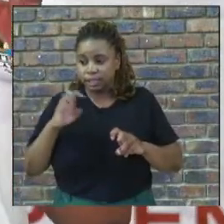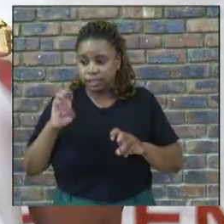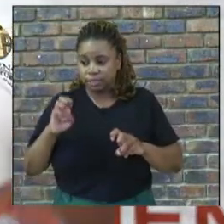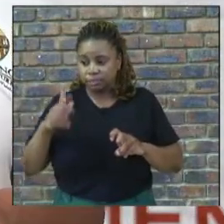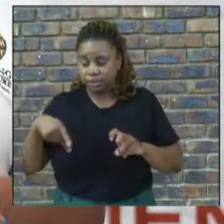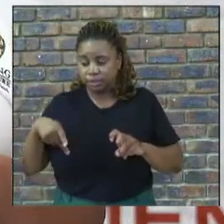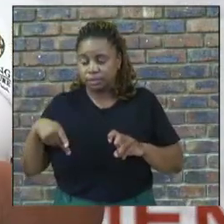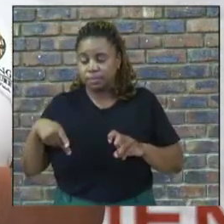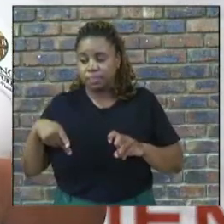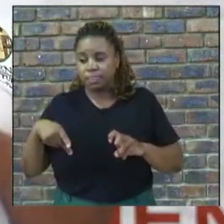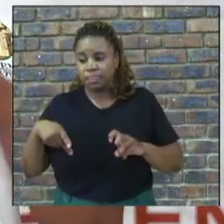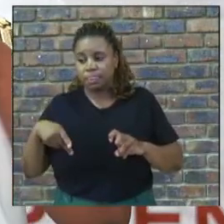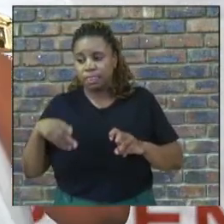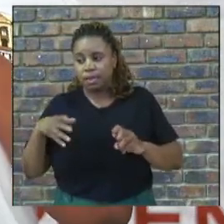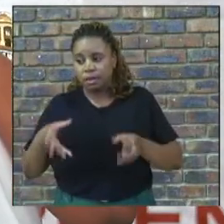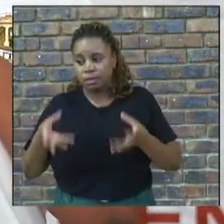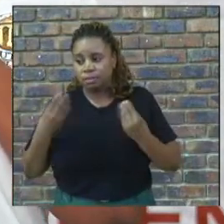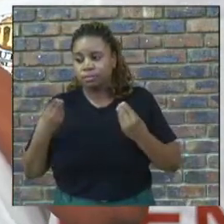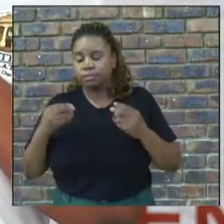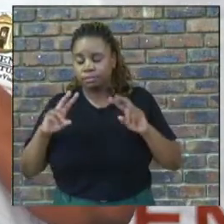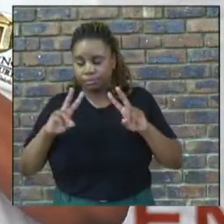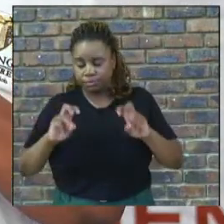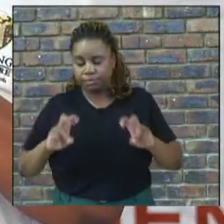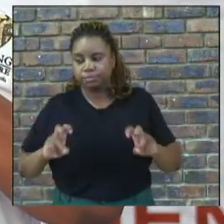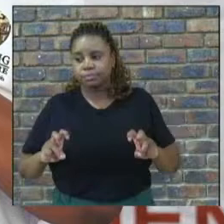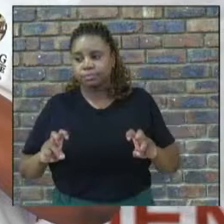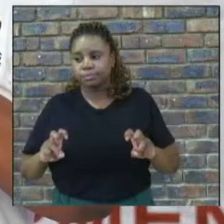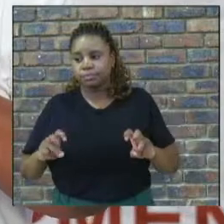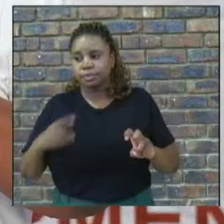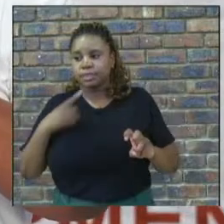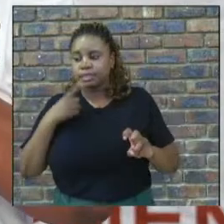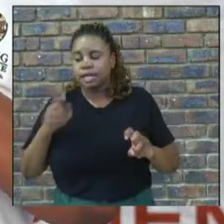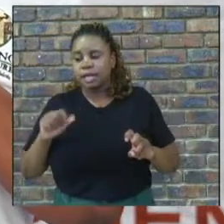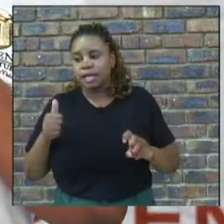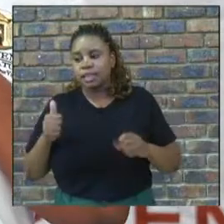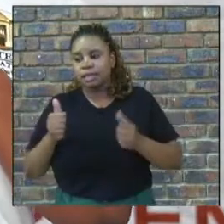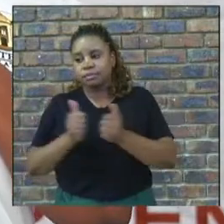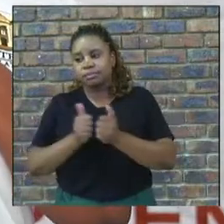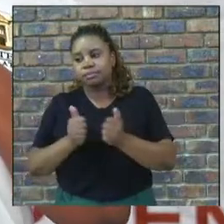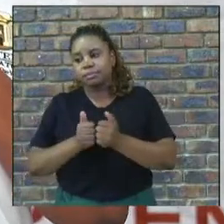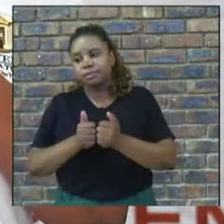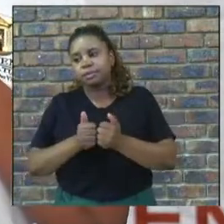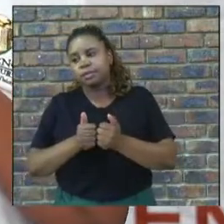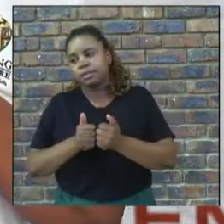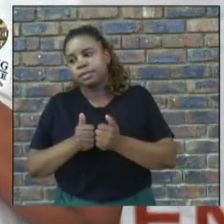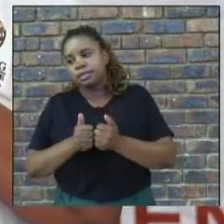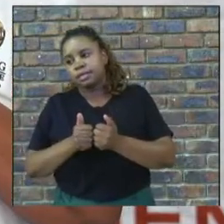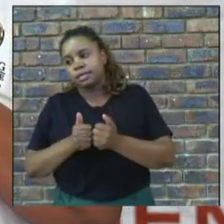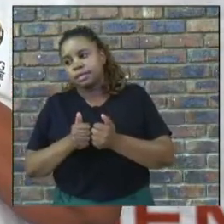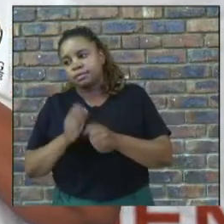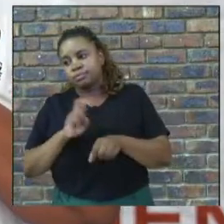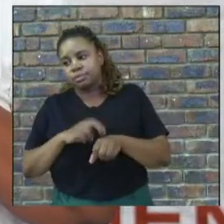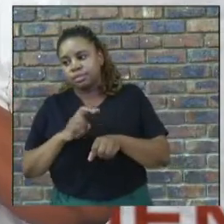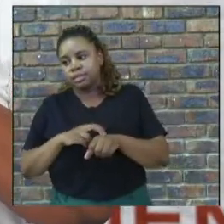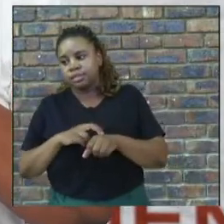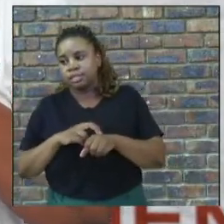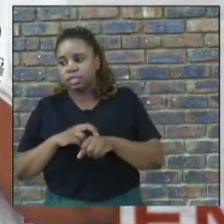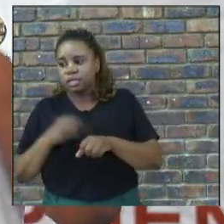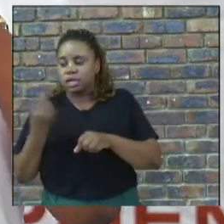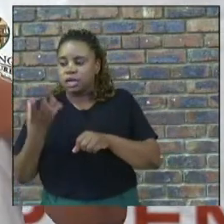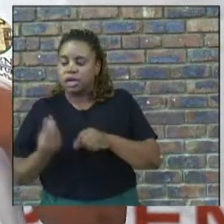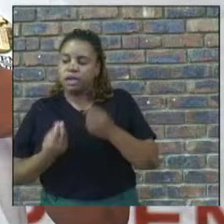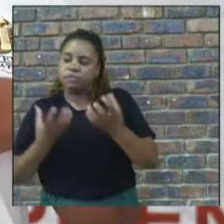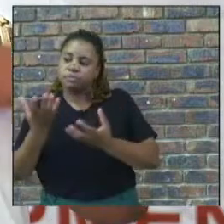So we picked up those issues as well. I was saying to honorable members that we probably need to have a session with JEP so that